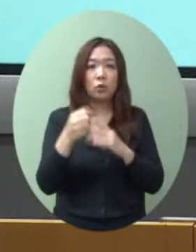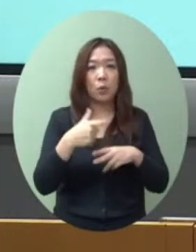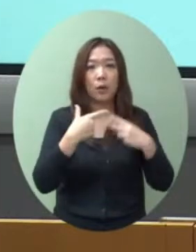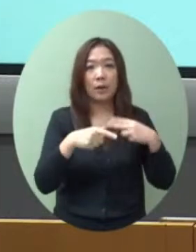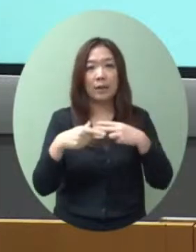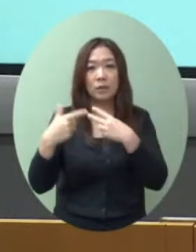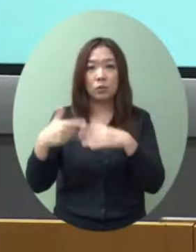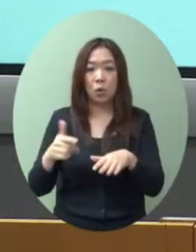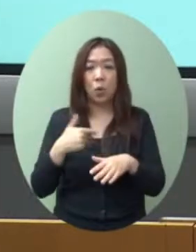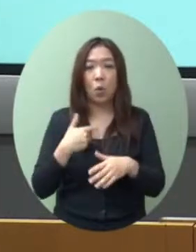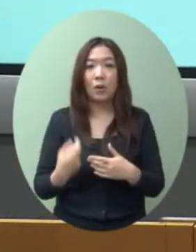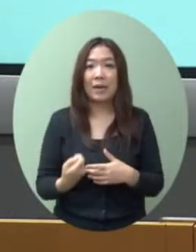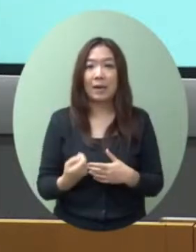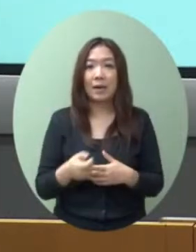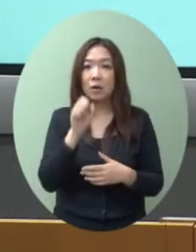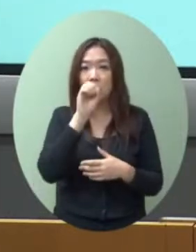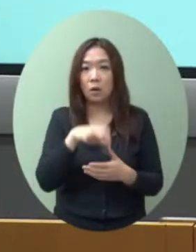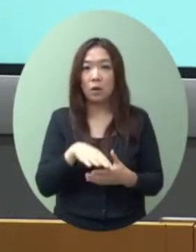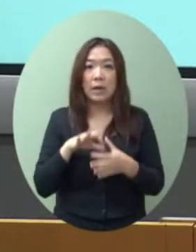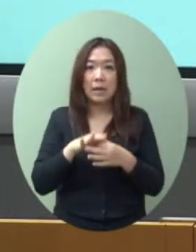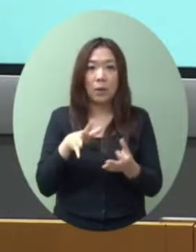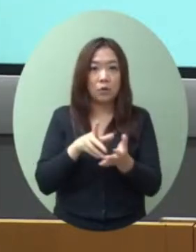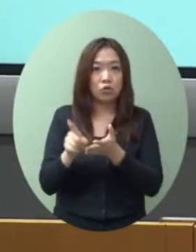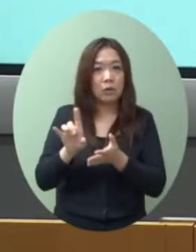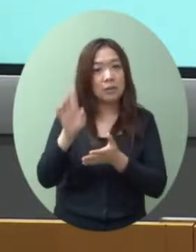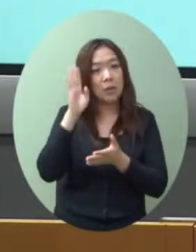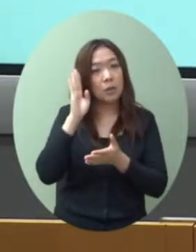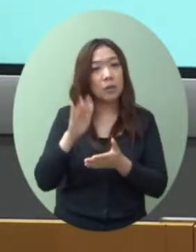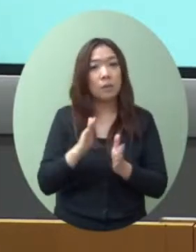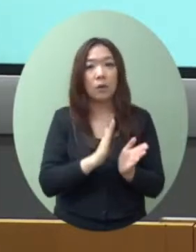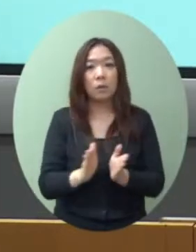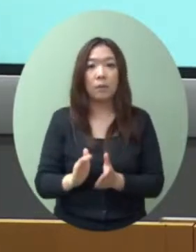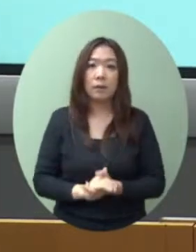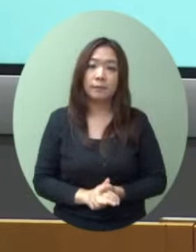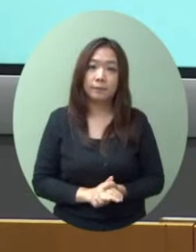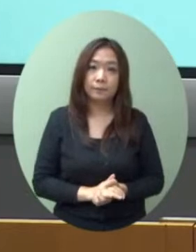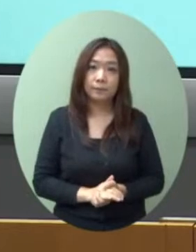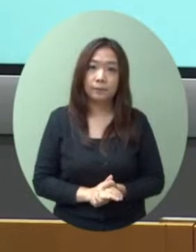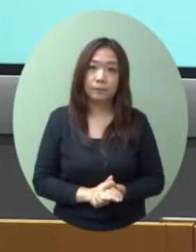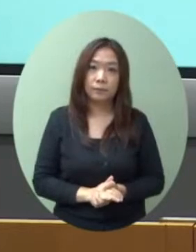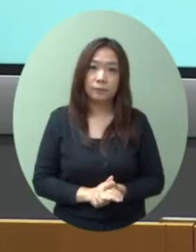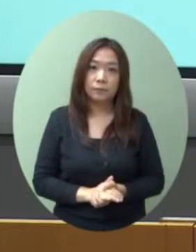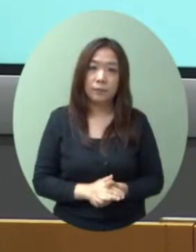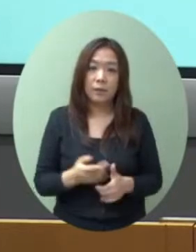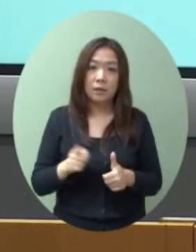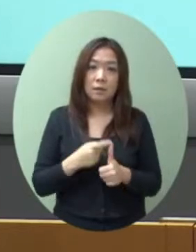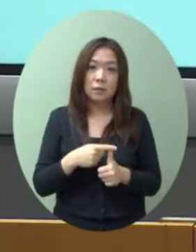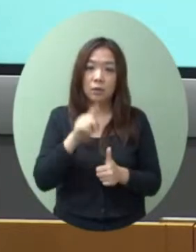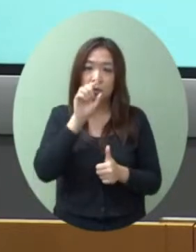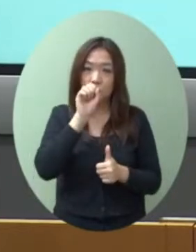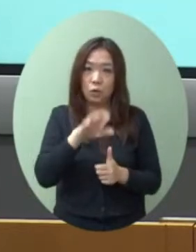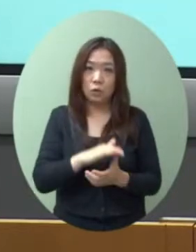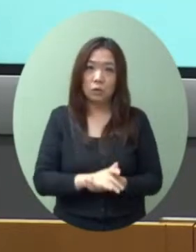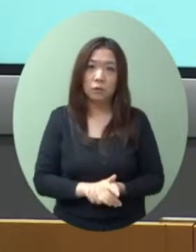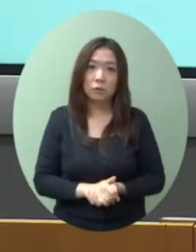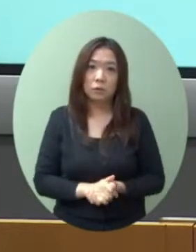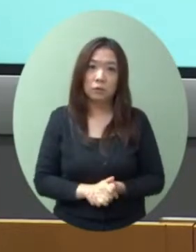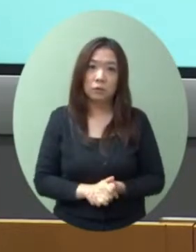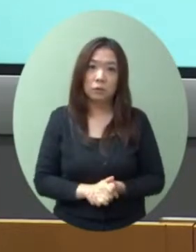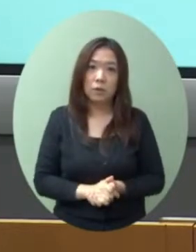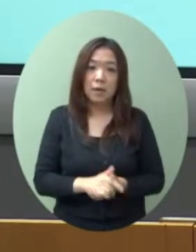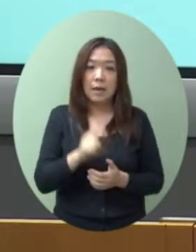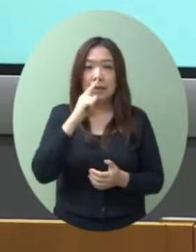The Chief Executive as well as the two secretaries have given you information about other areas. I will now focus on arrangements